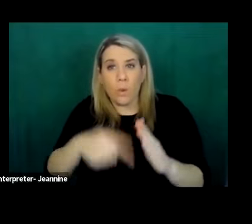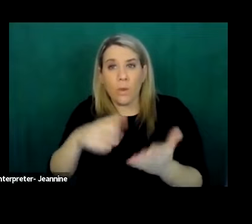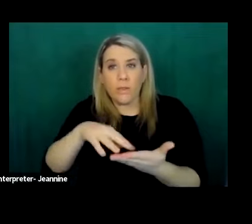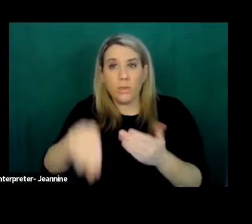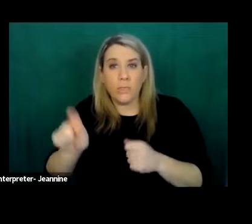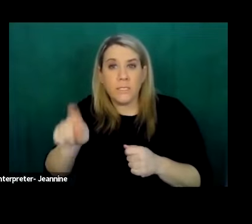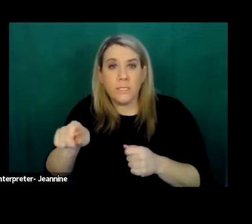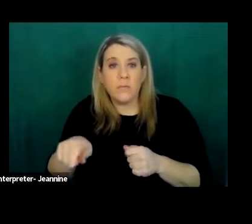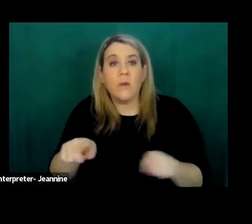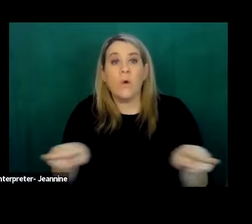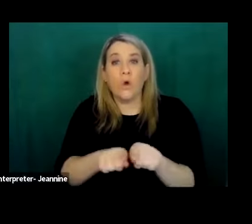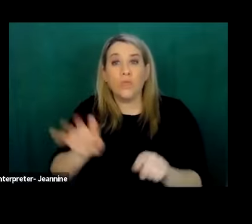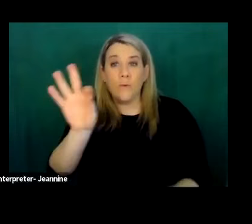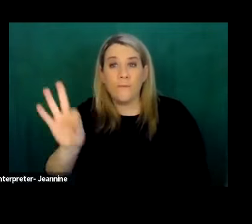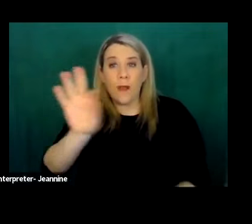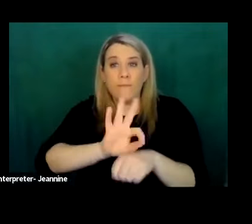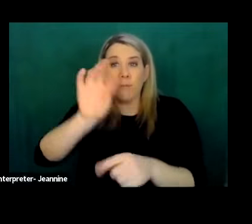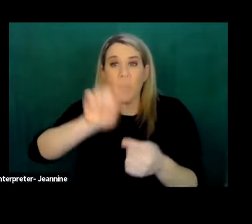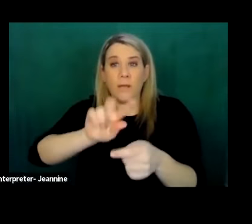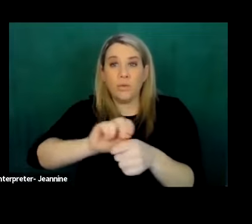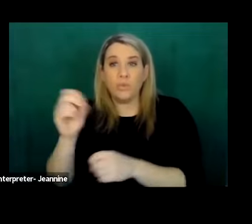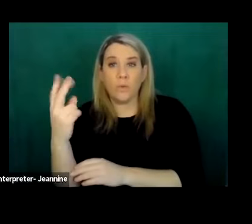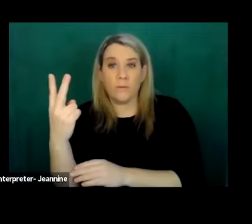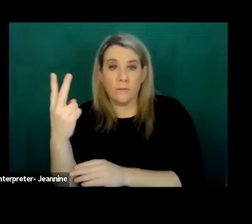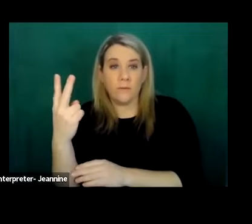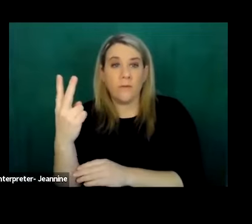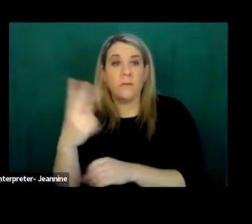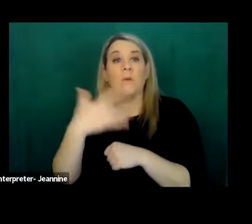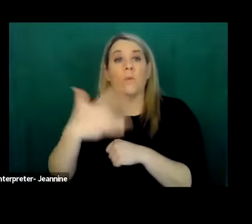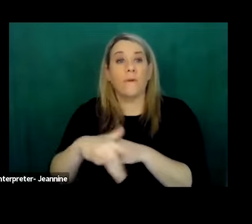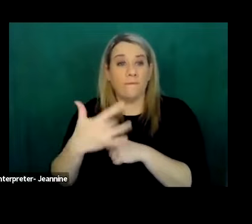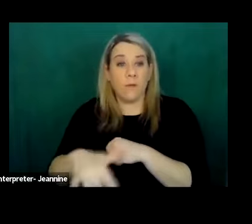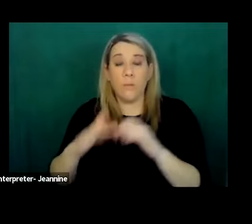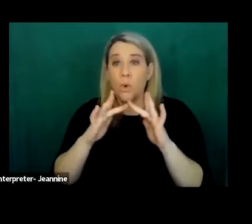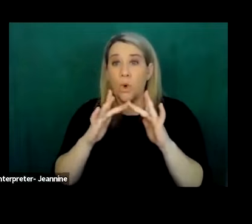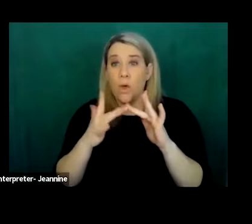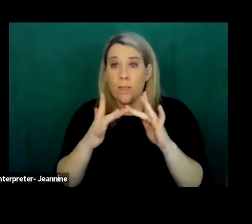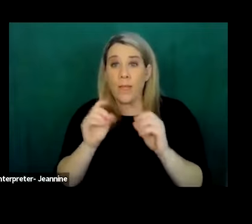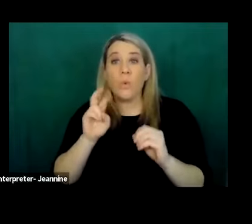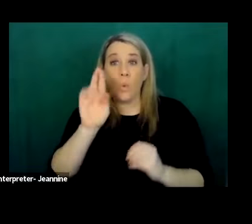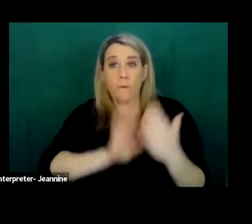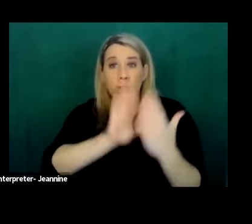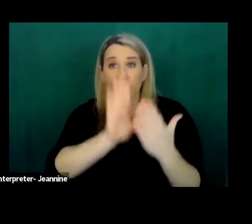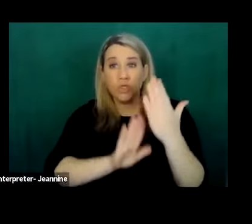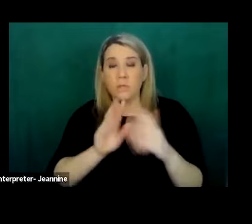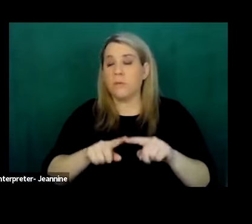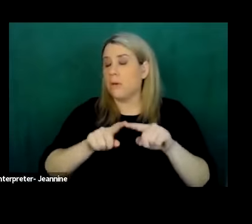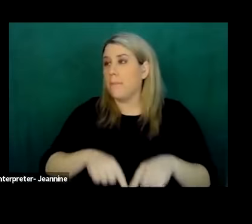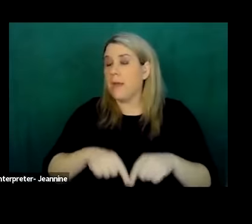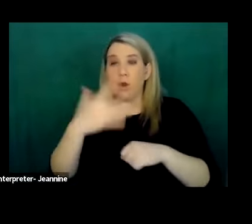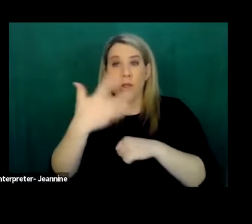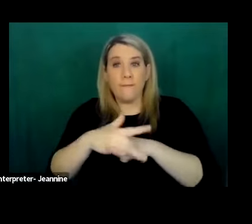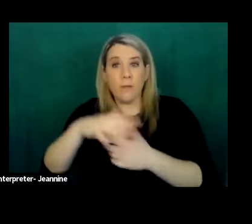well as Friday from 9 to 12 p.m. We are available either online or in person, just depending on the availability